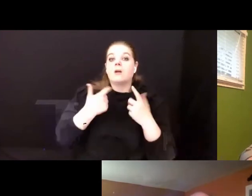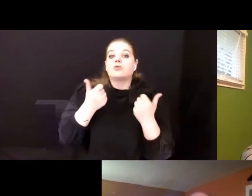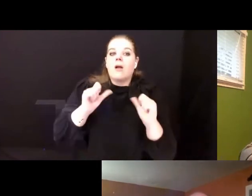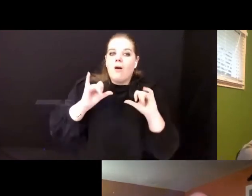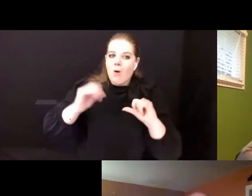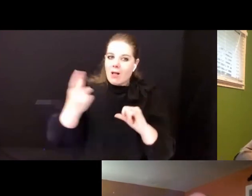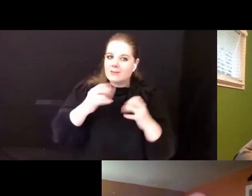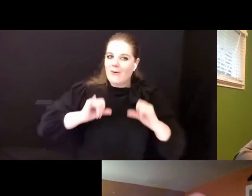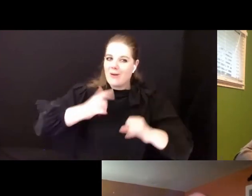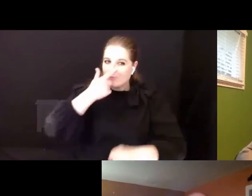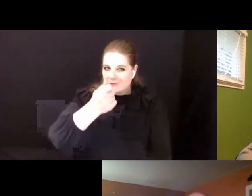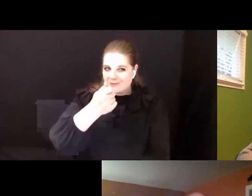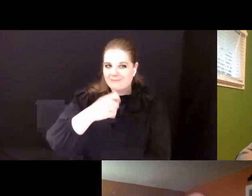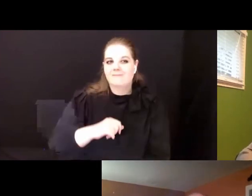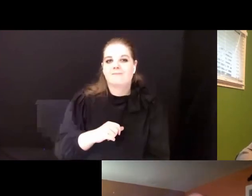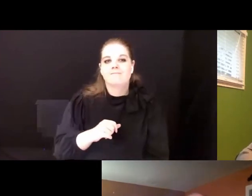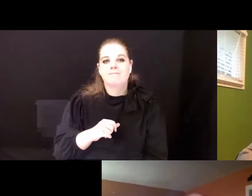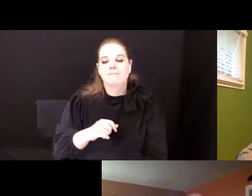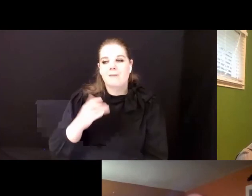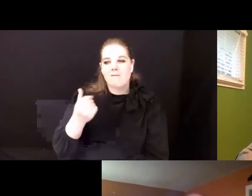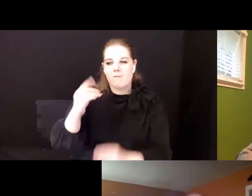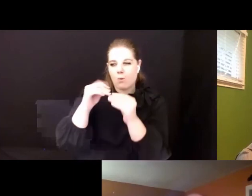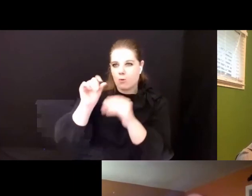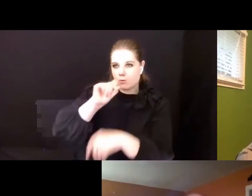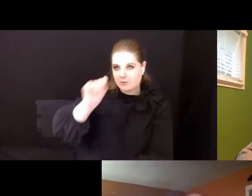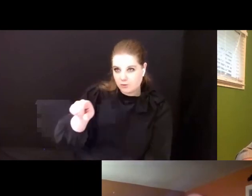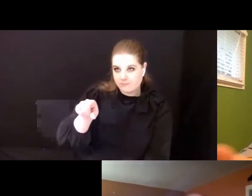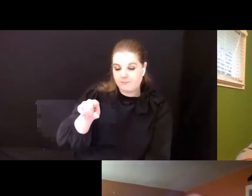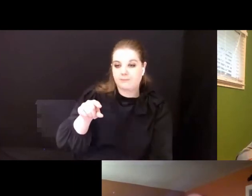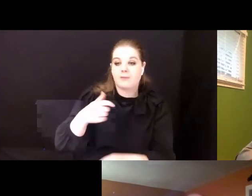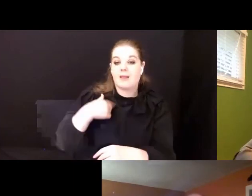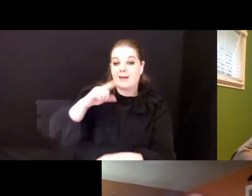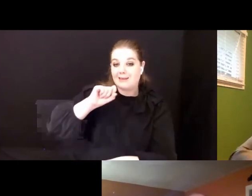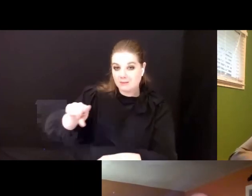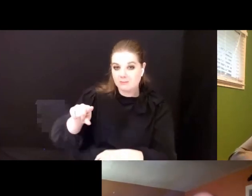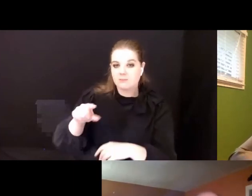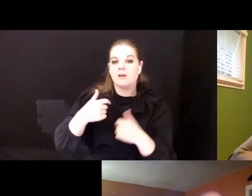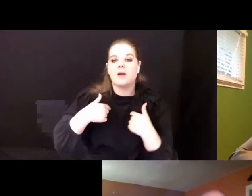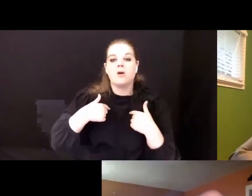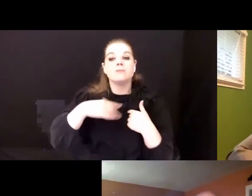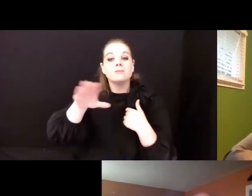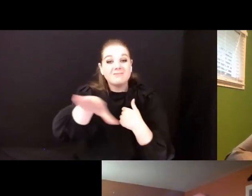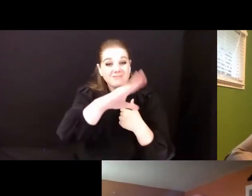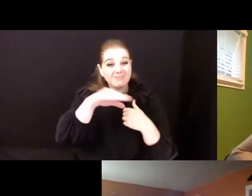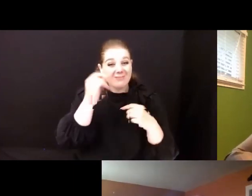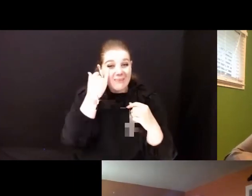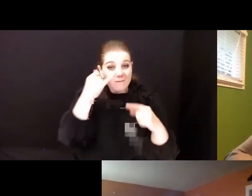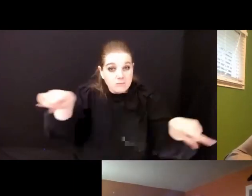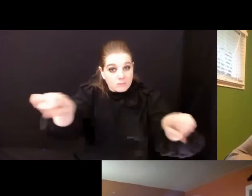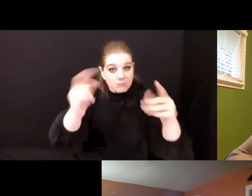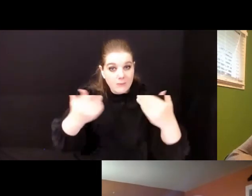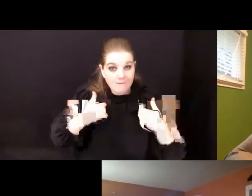question, but while I'm asking you that question, I'm going to ask the audience if they have questions to go ahead and put it in our